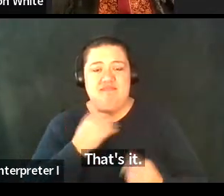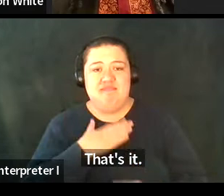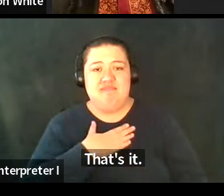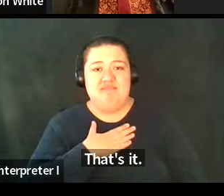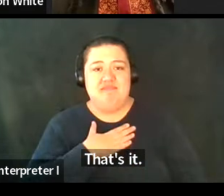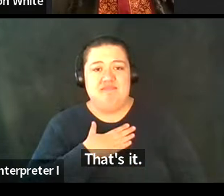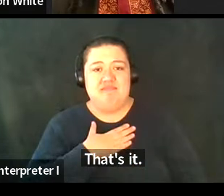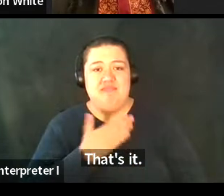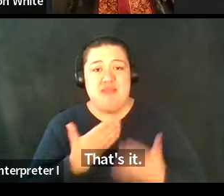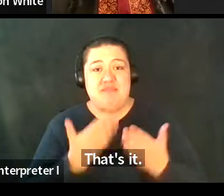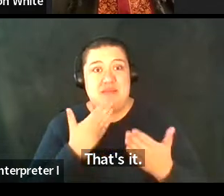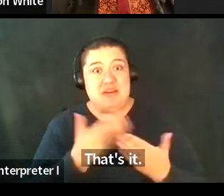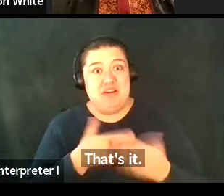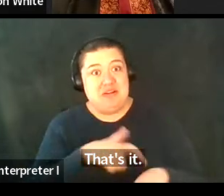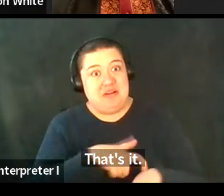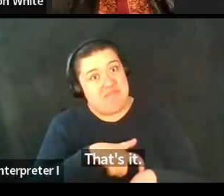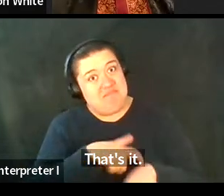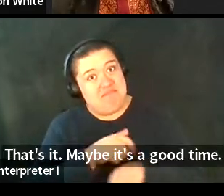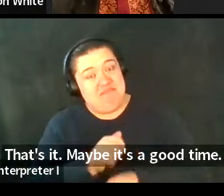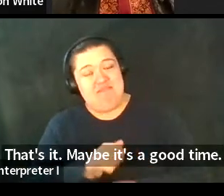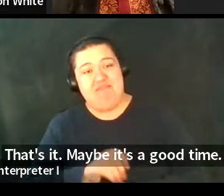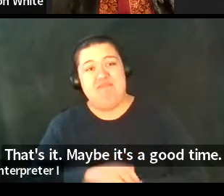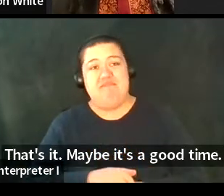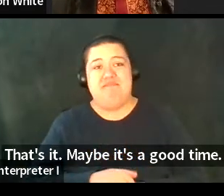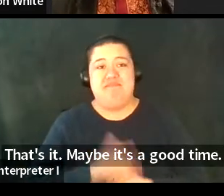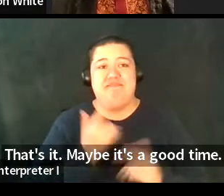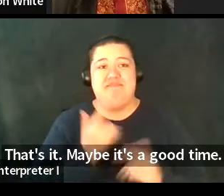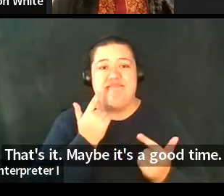Maybe it's a good time.